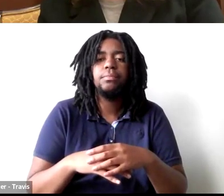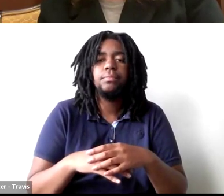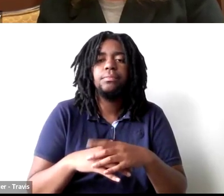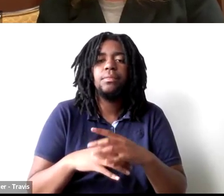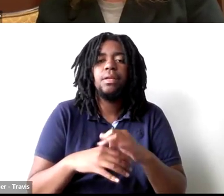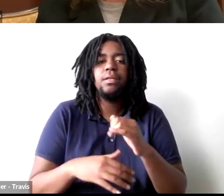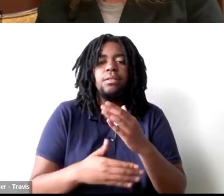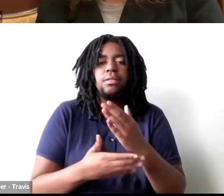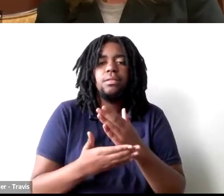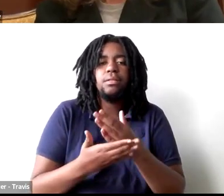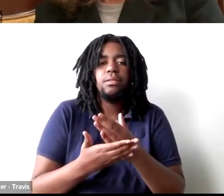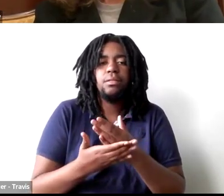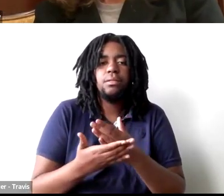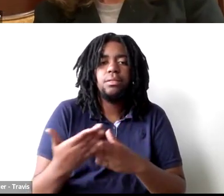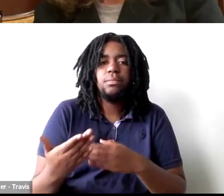lazy.